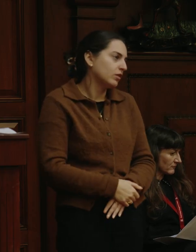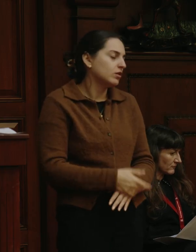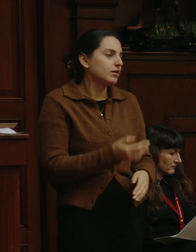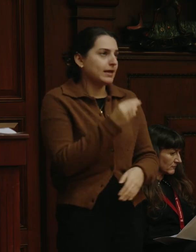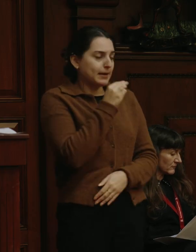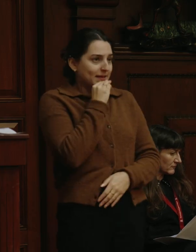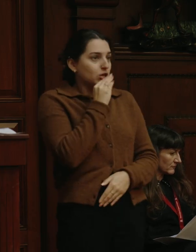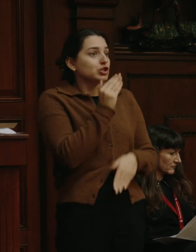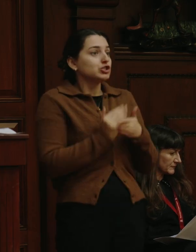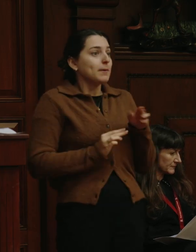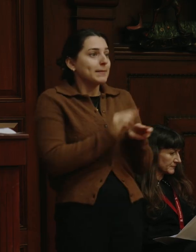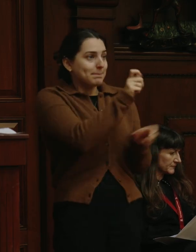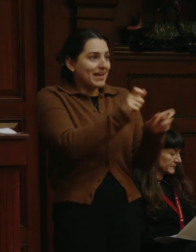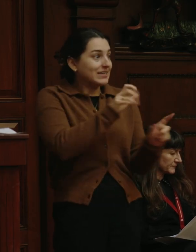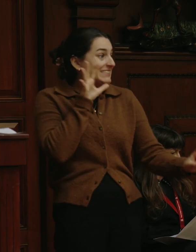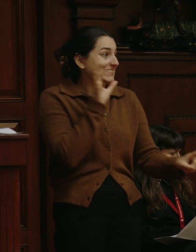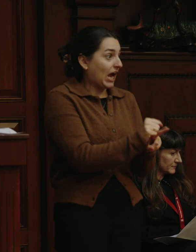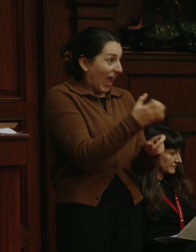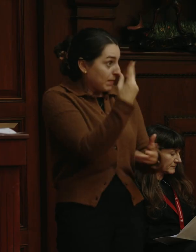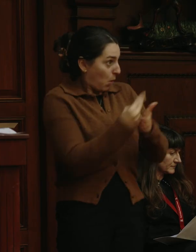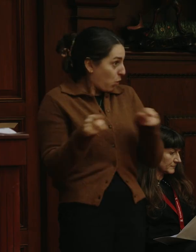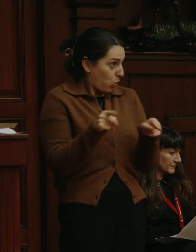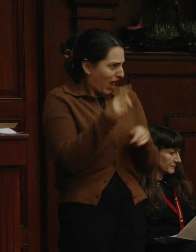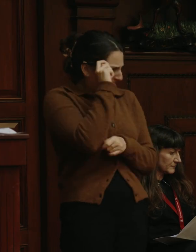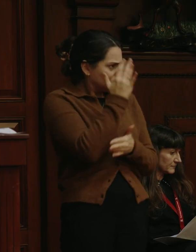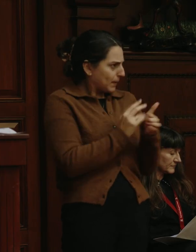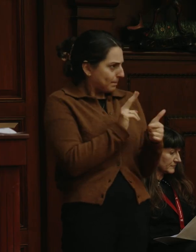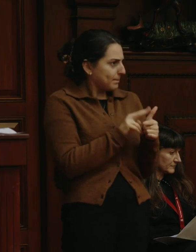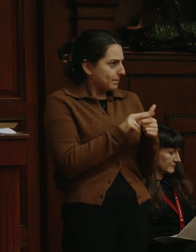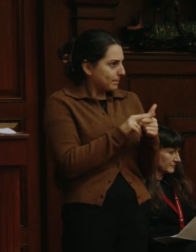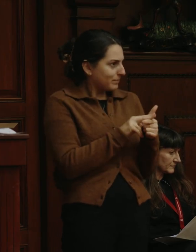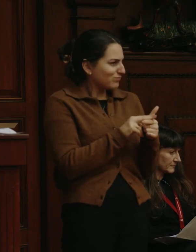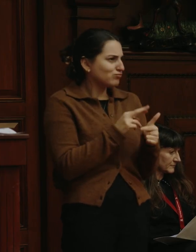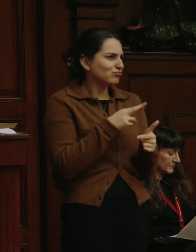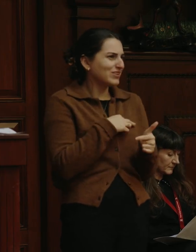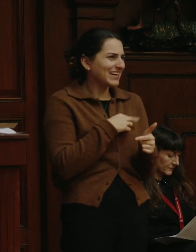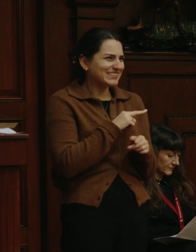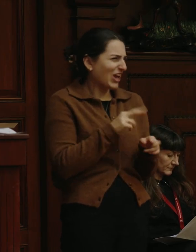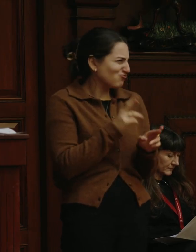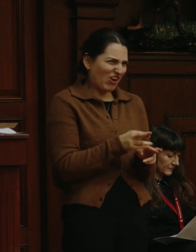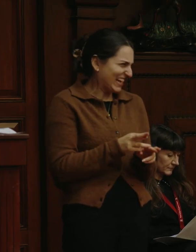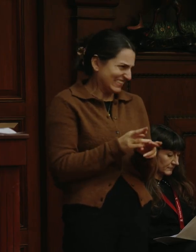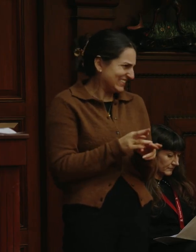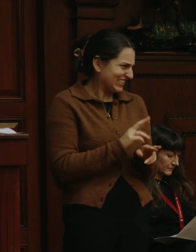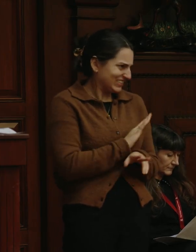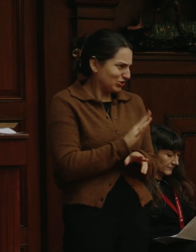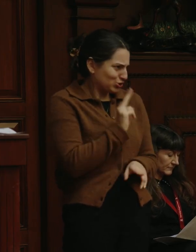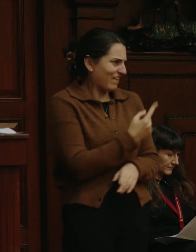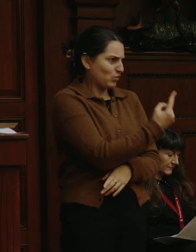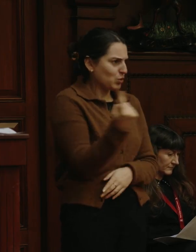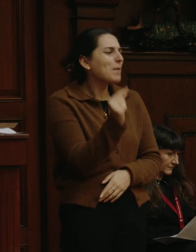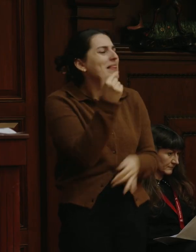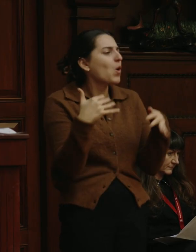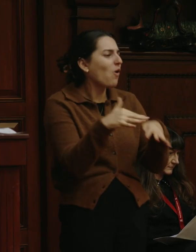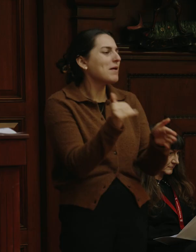So some people have a diagnosis of both. I think theoretically that's probably not correct. You might have an